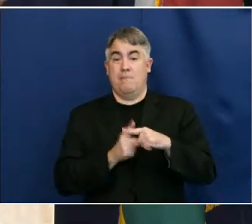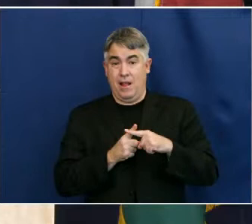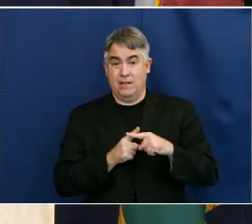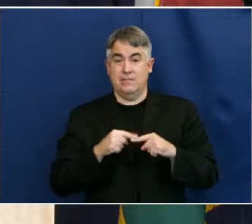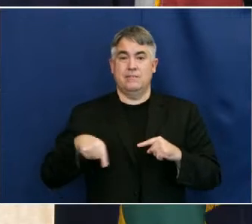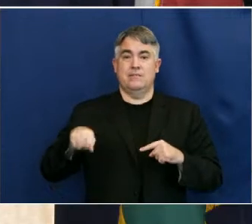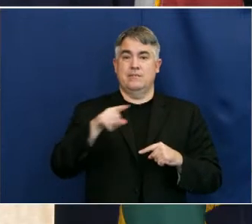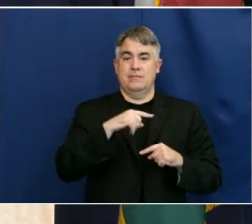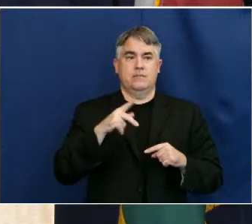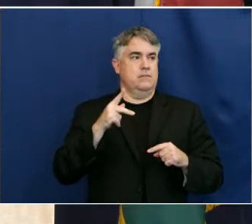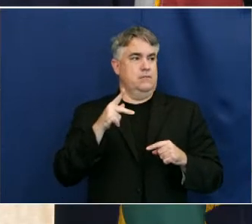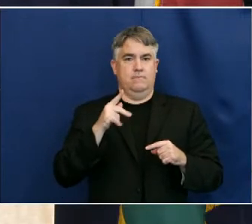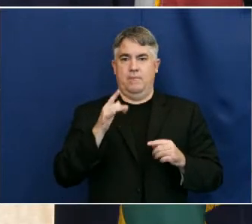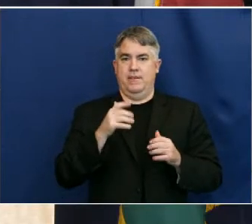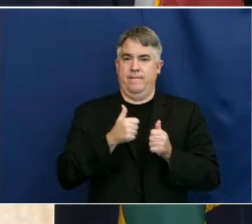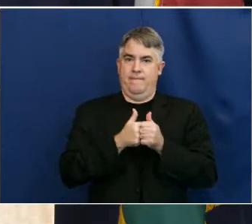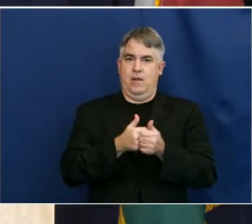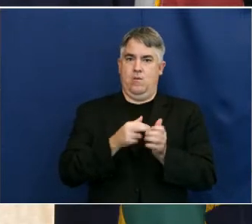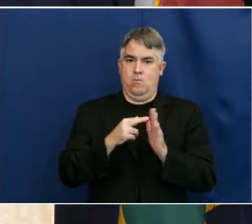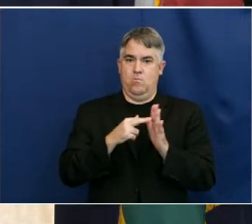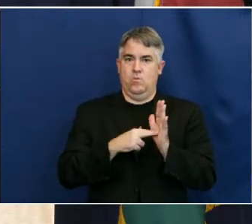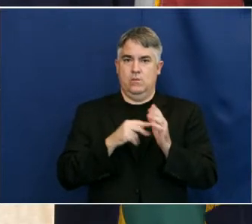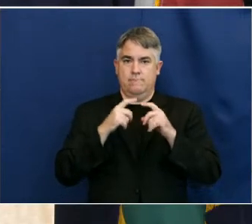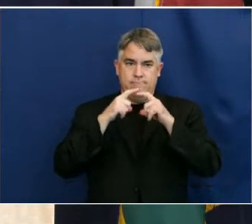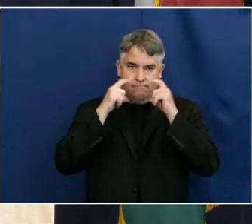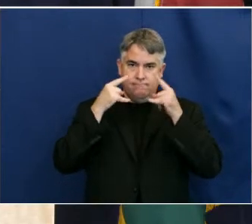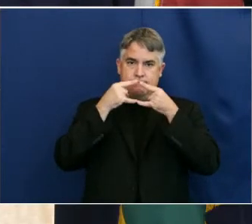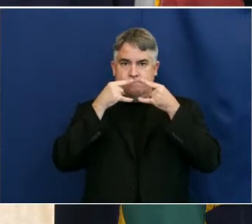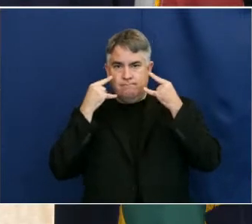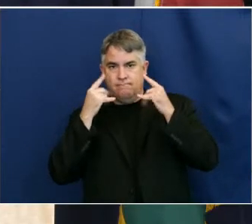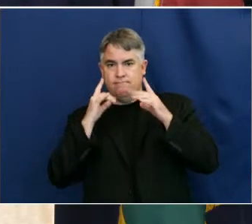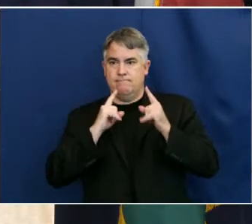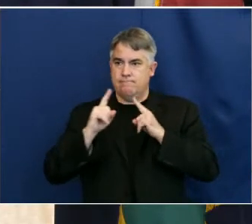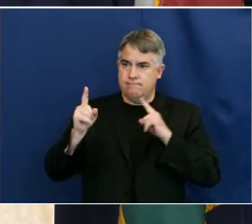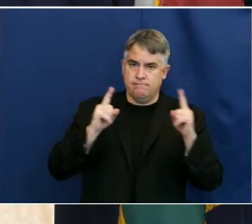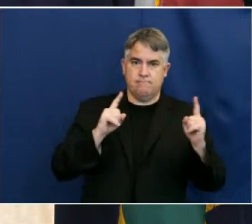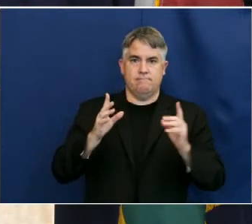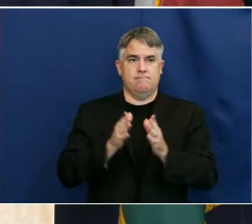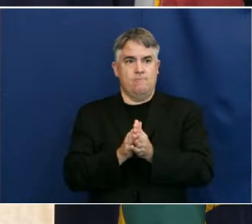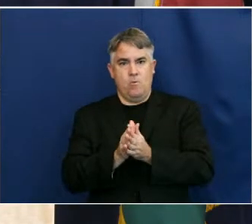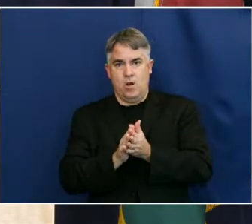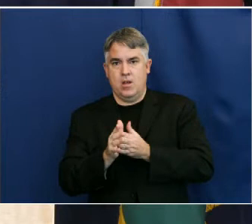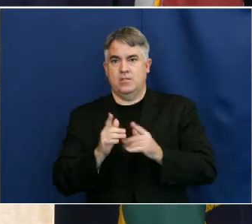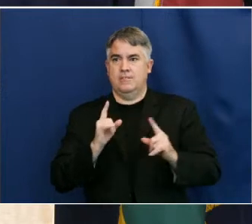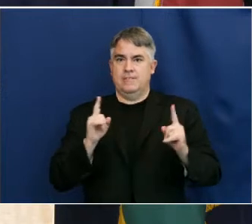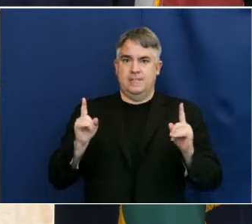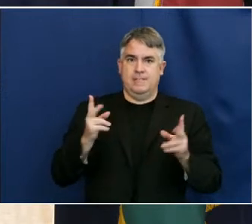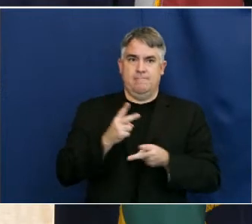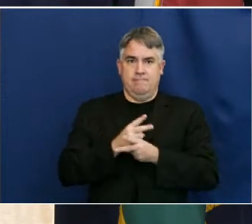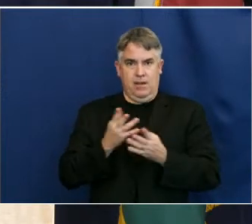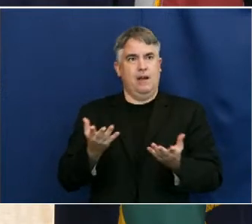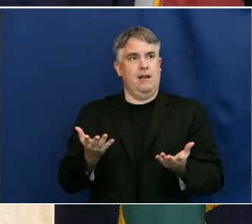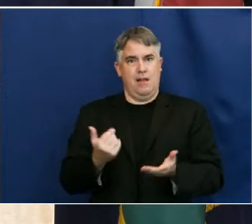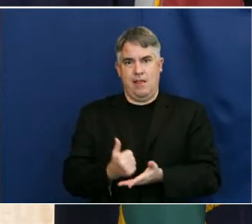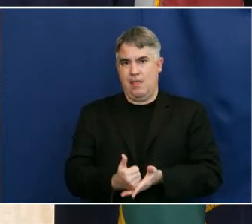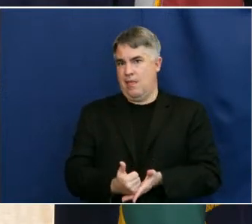in general in the community to people adhering to the preventive measures that we've